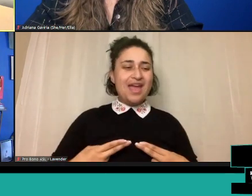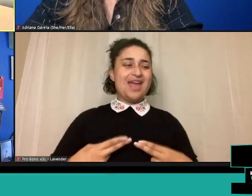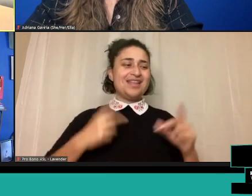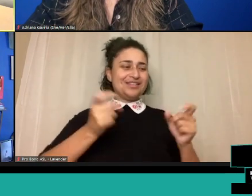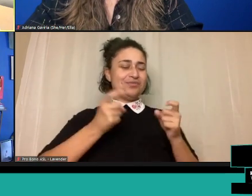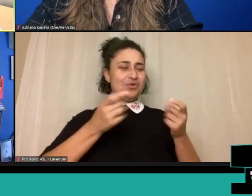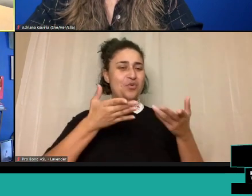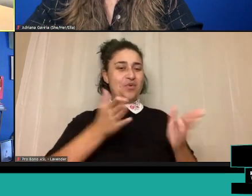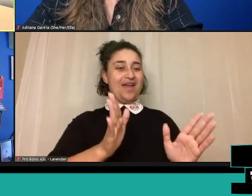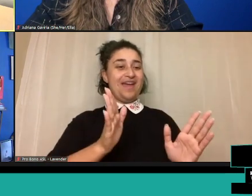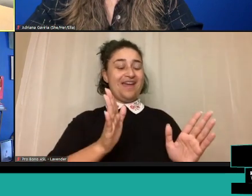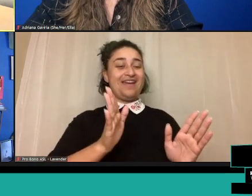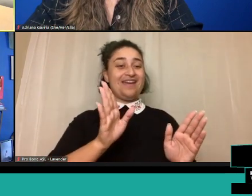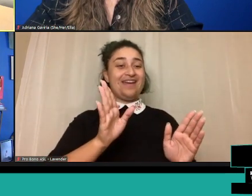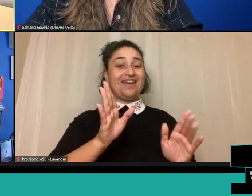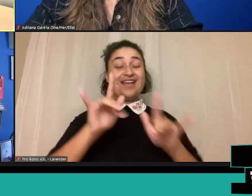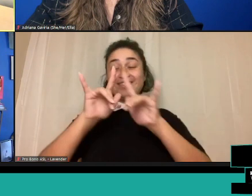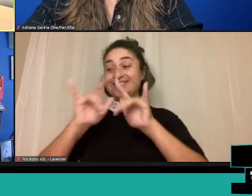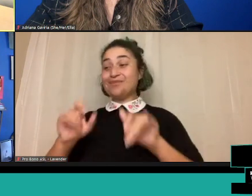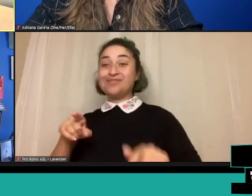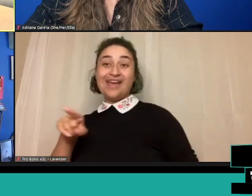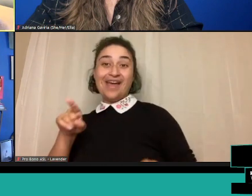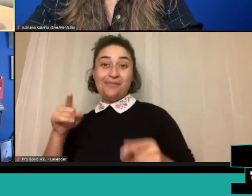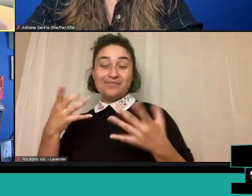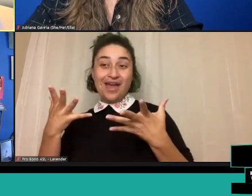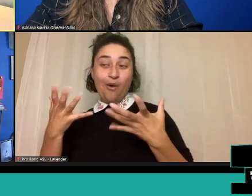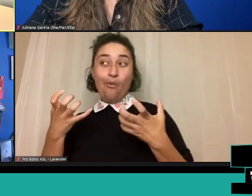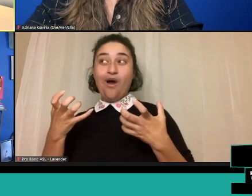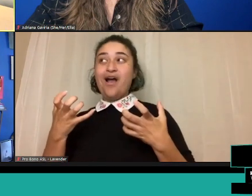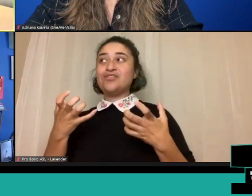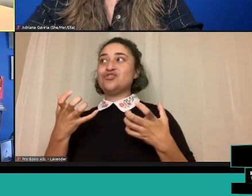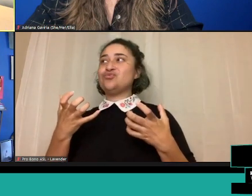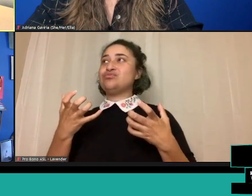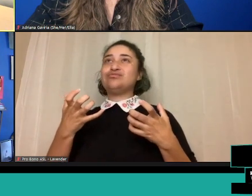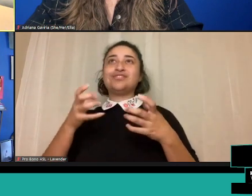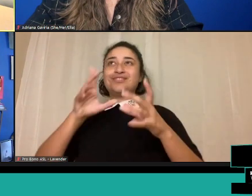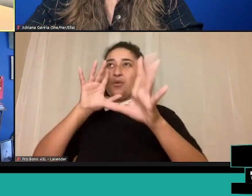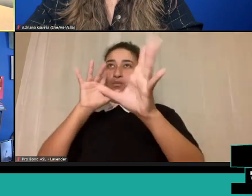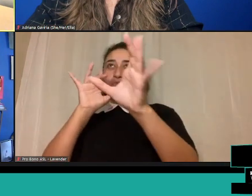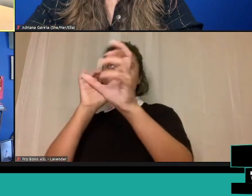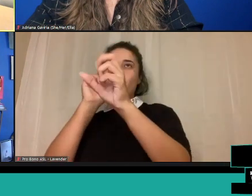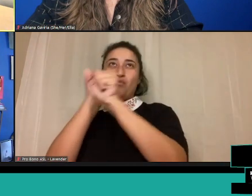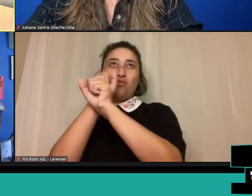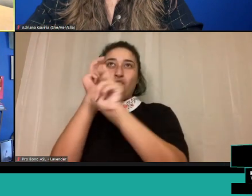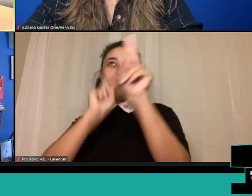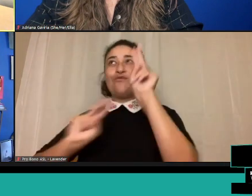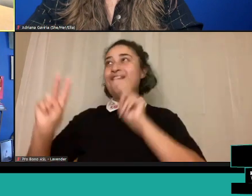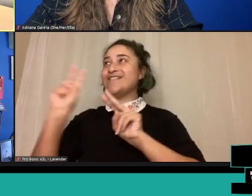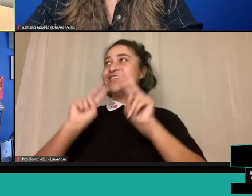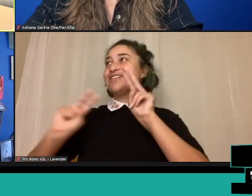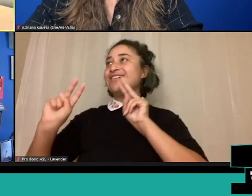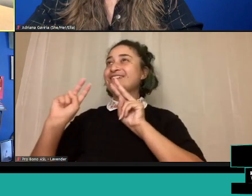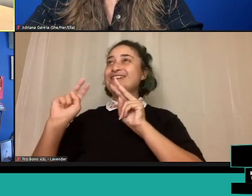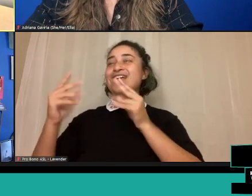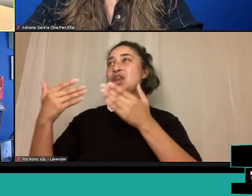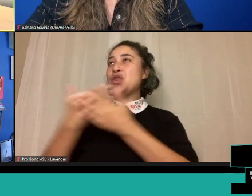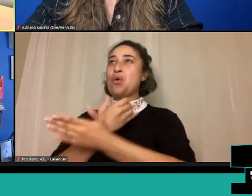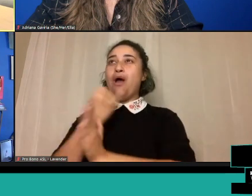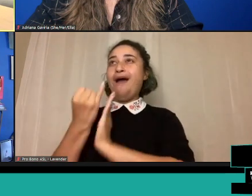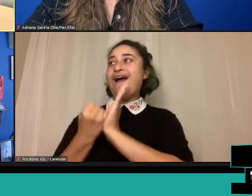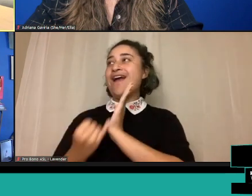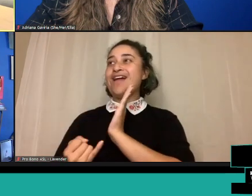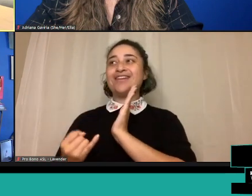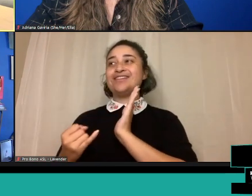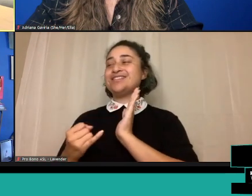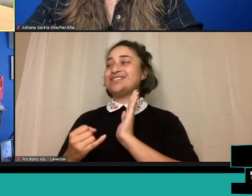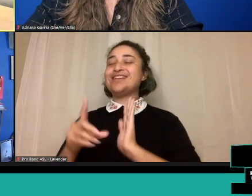way. And I wanna sort of revel in the work of artists. And she continues to be an